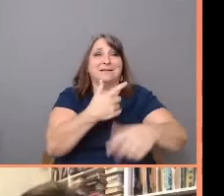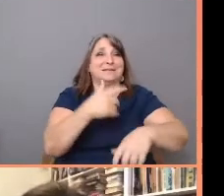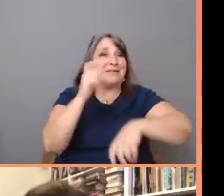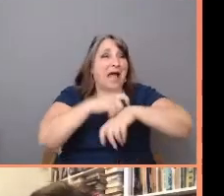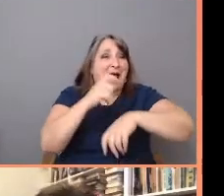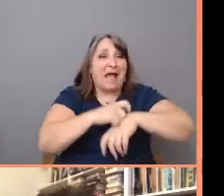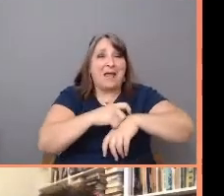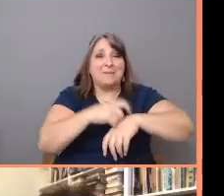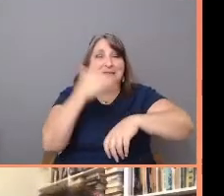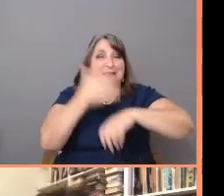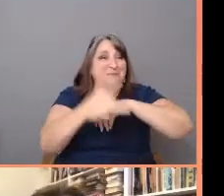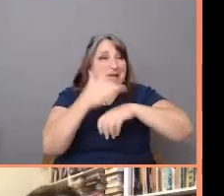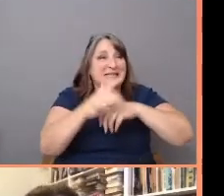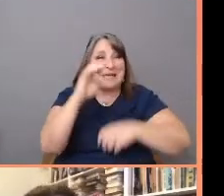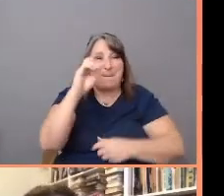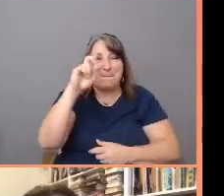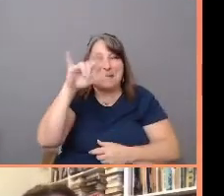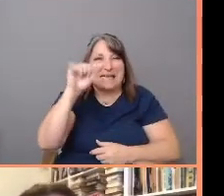media types.